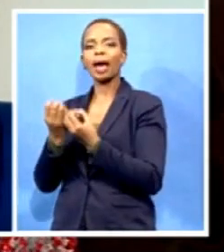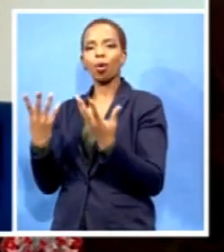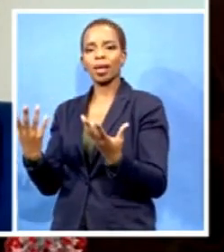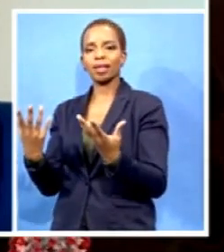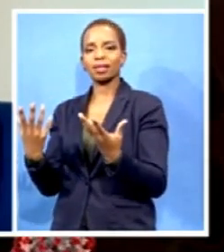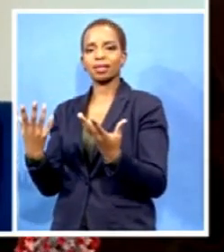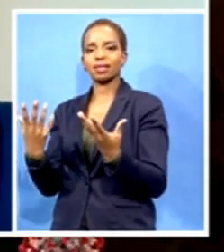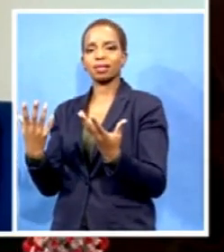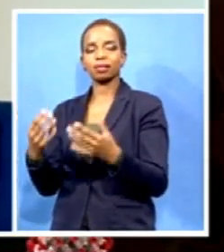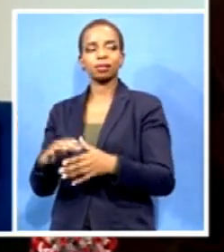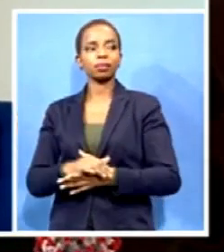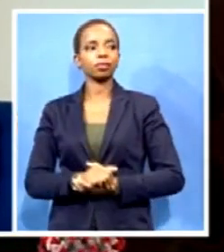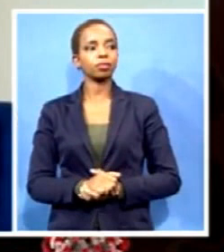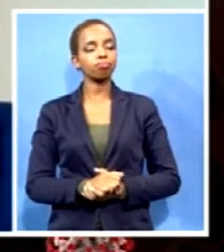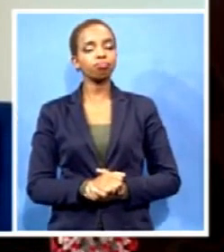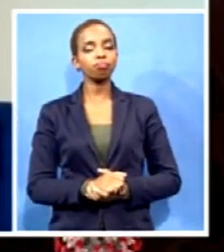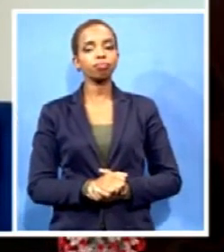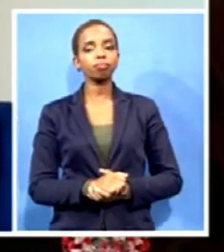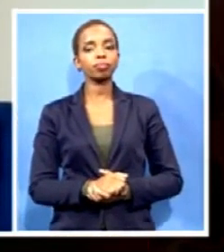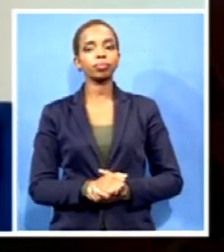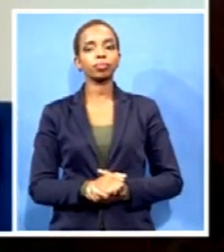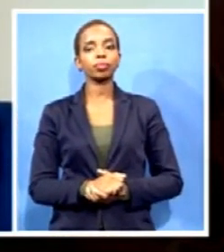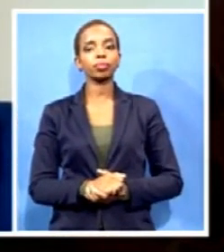So with regard to